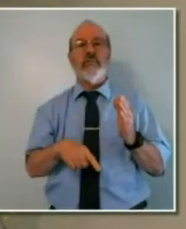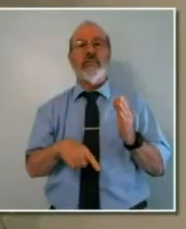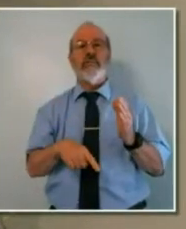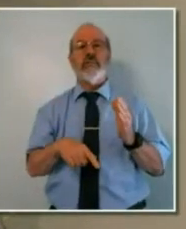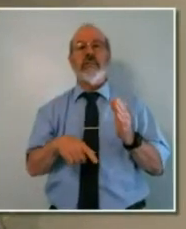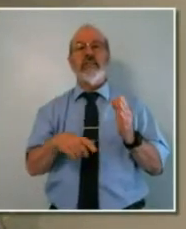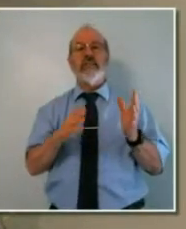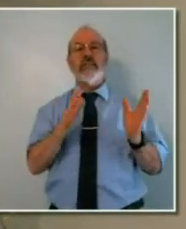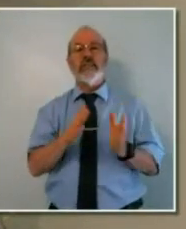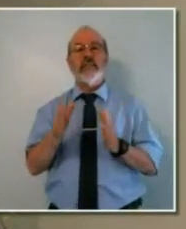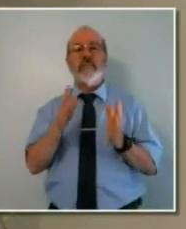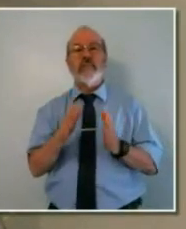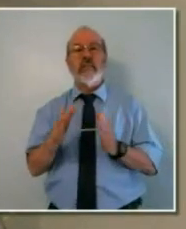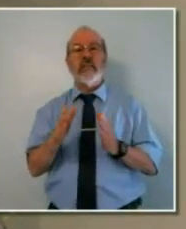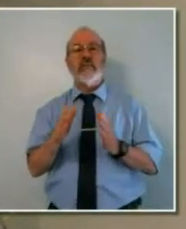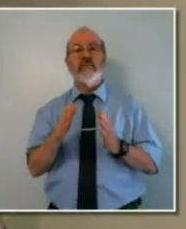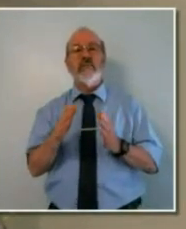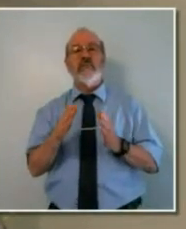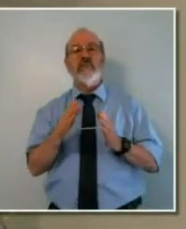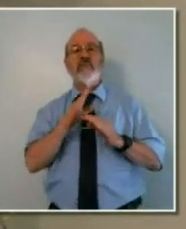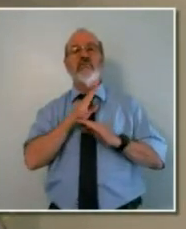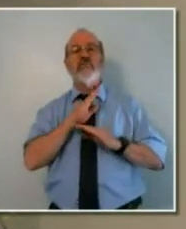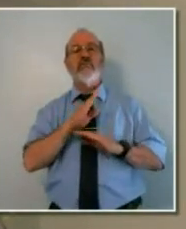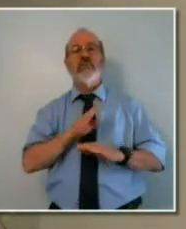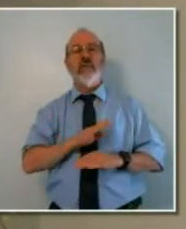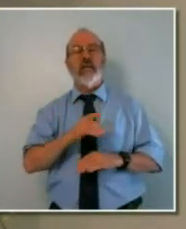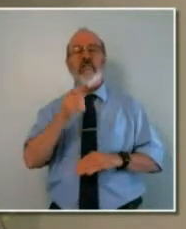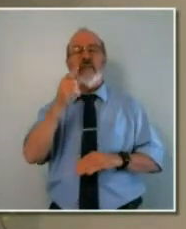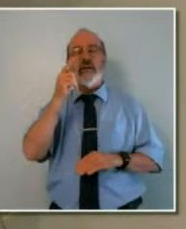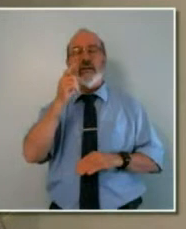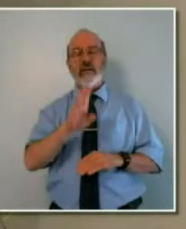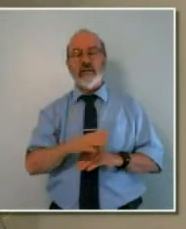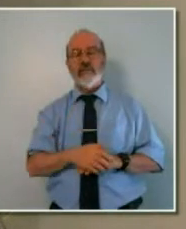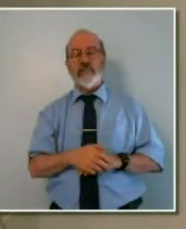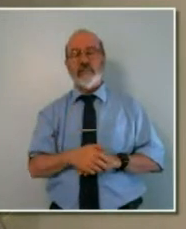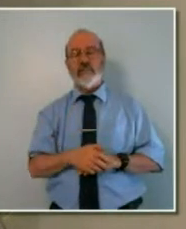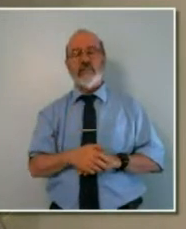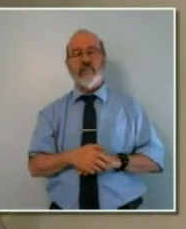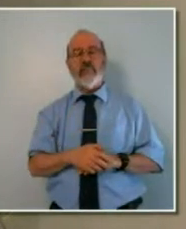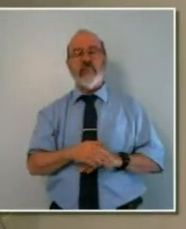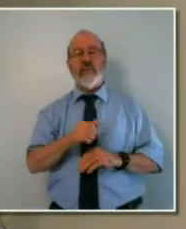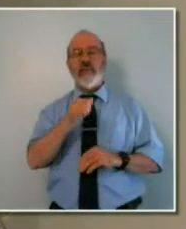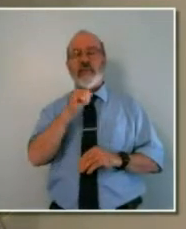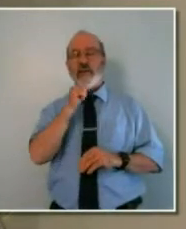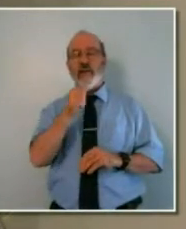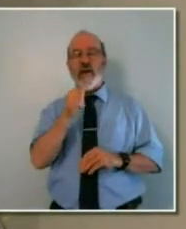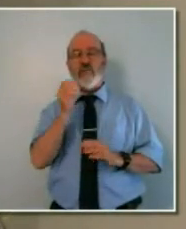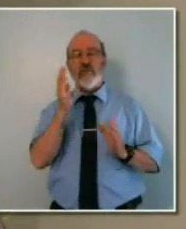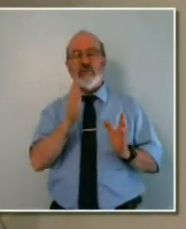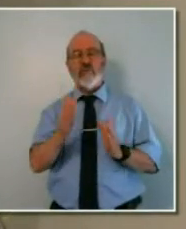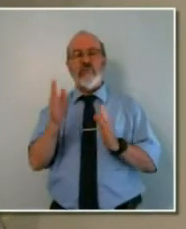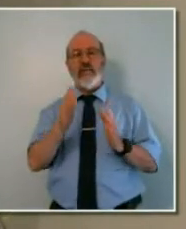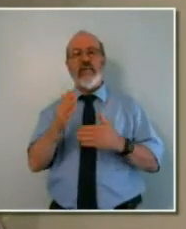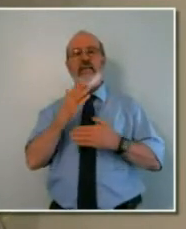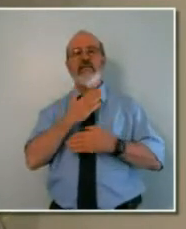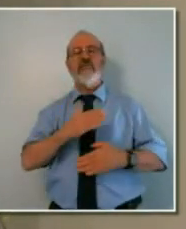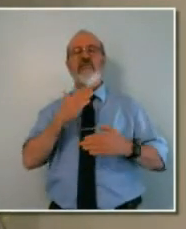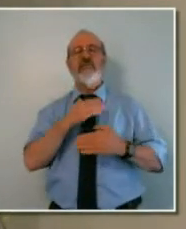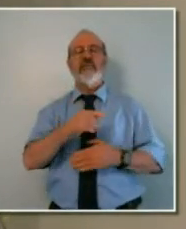to appease God and not that which is designed to please